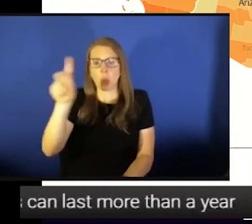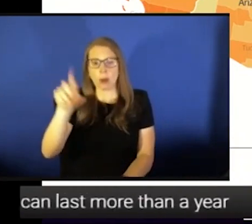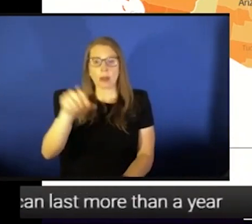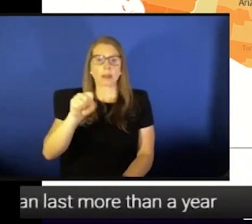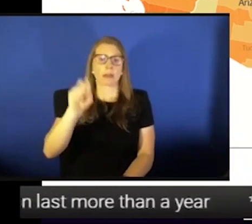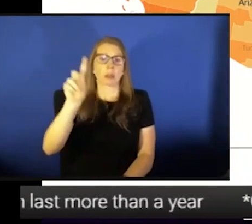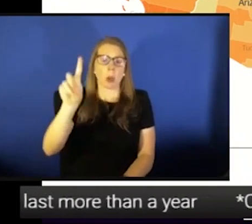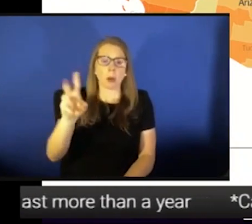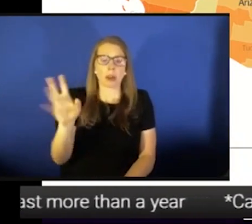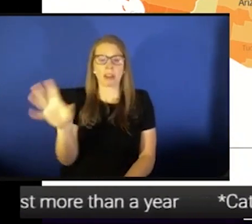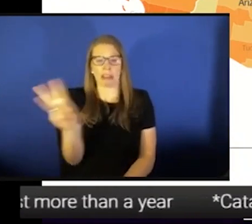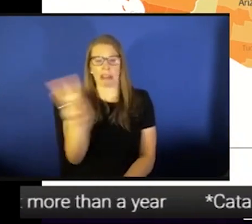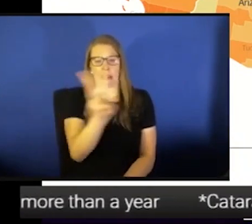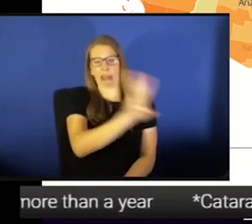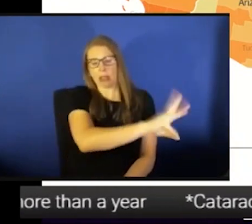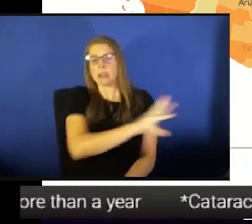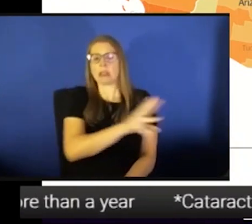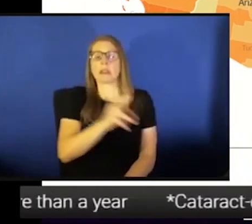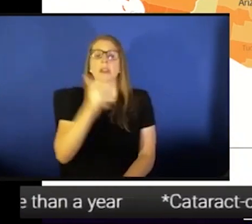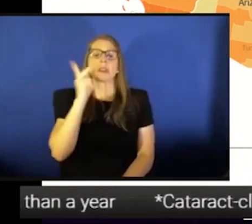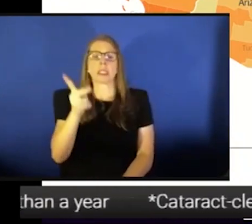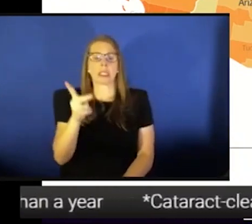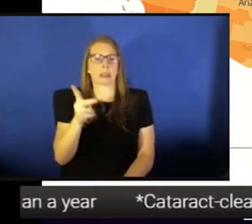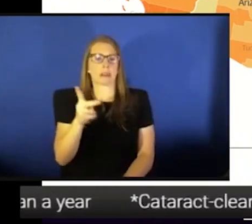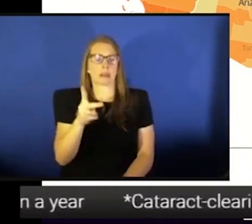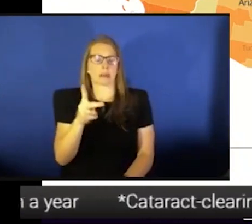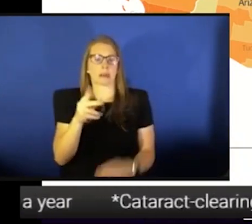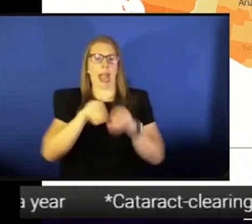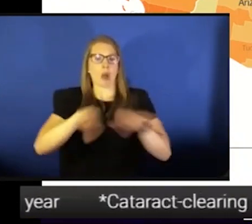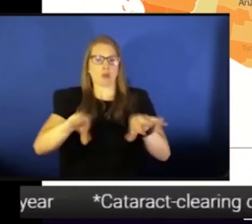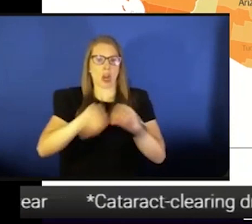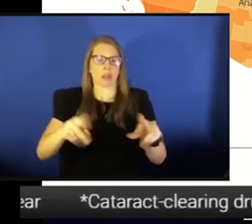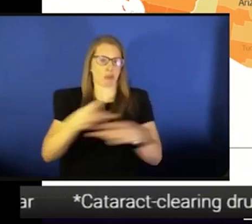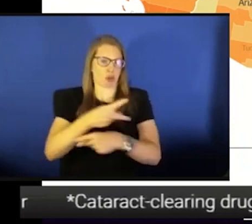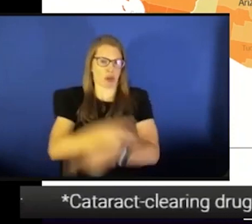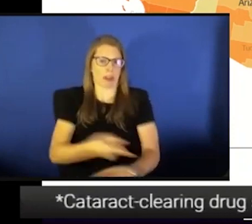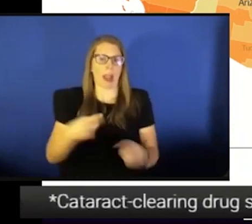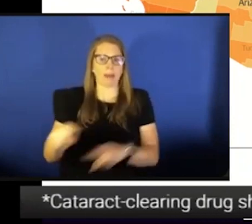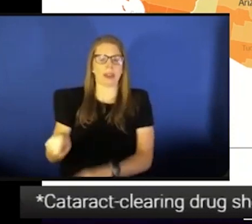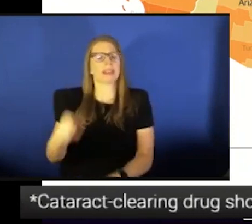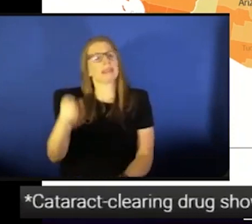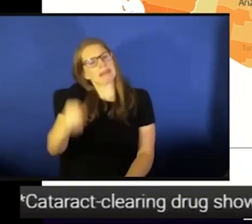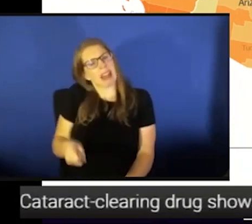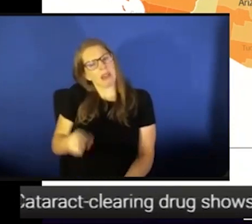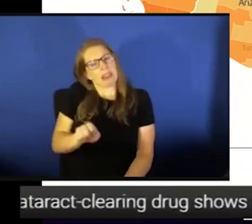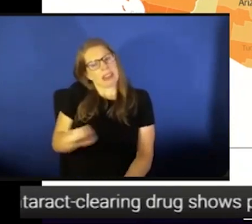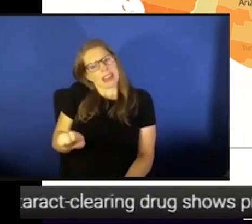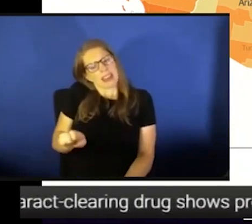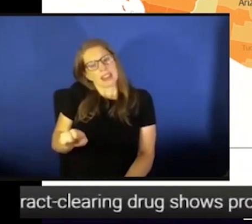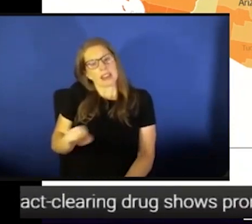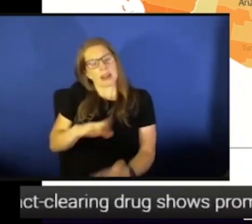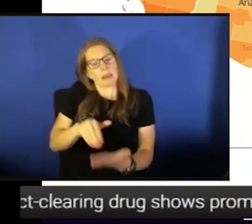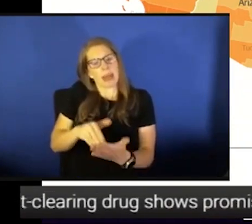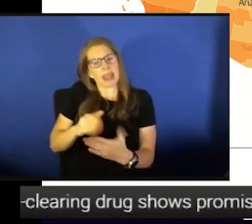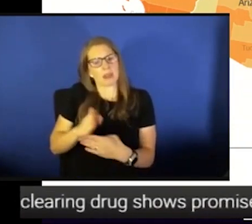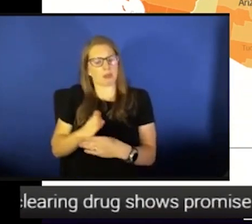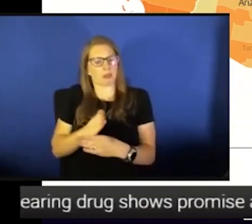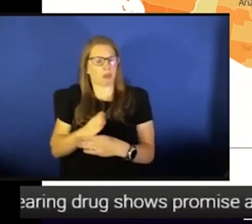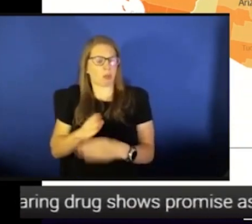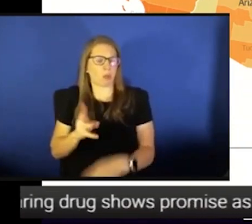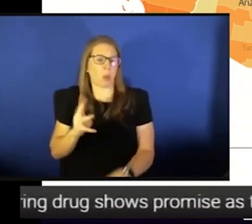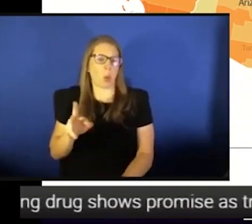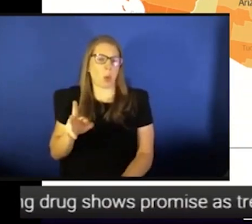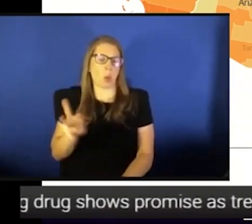real outbreaks are occurring. A little less so in the southeastern Midwestern region, but I think it has been